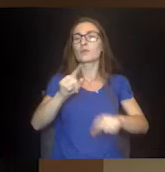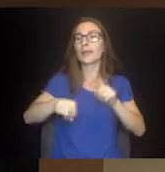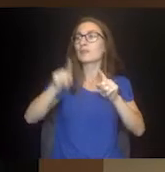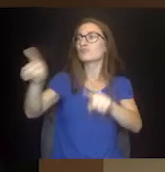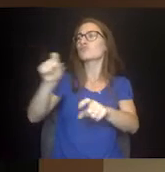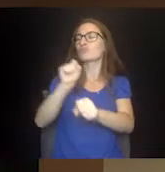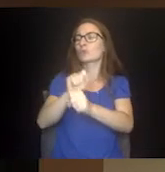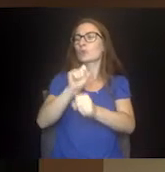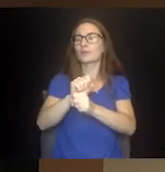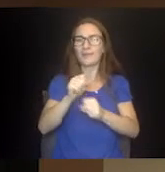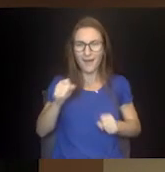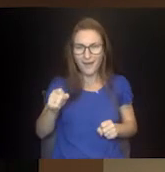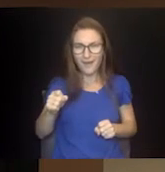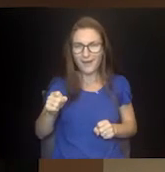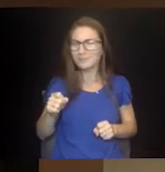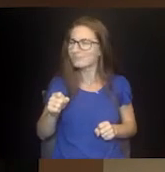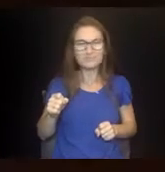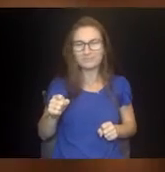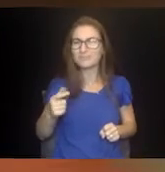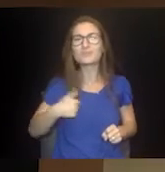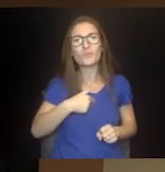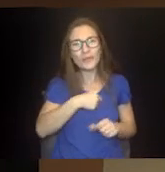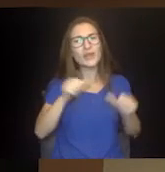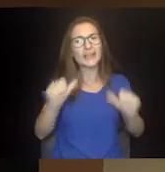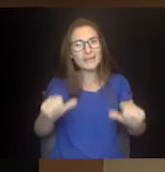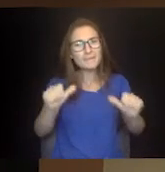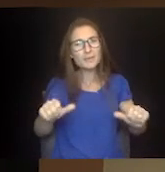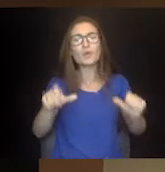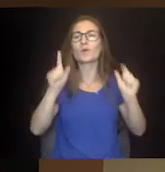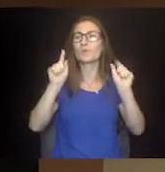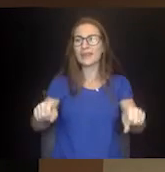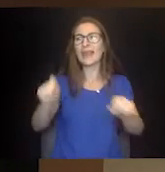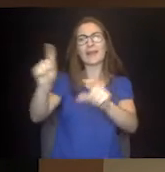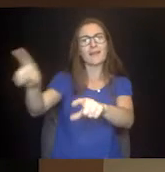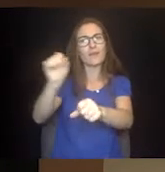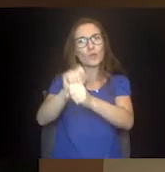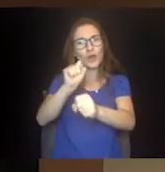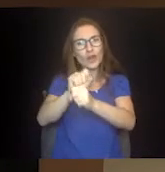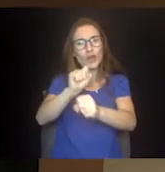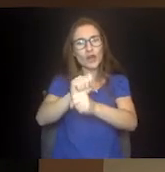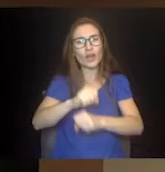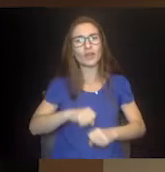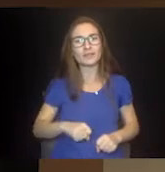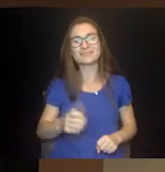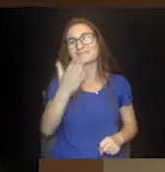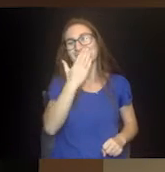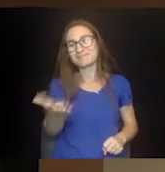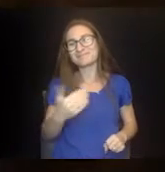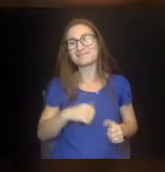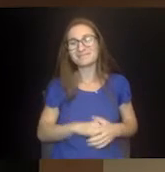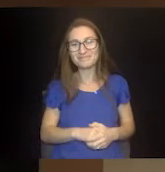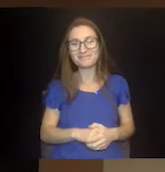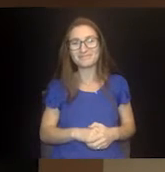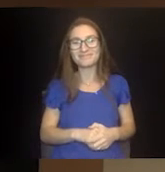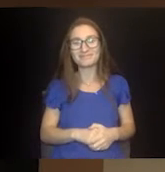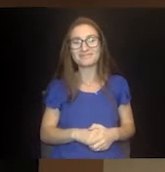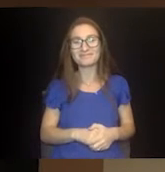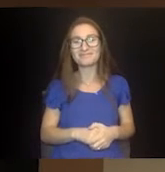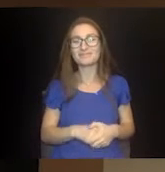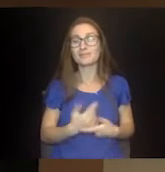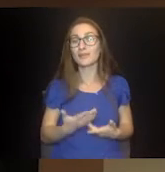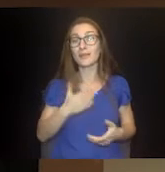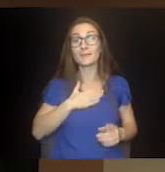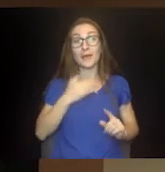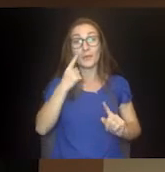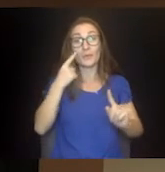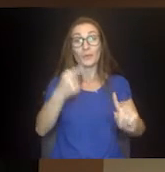doing things or working at certain places when we are capable of doing such things, and we are capable of working at places. Thank